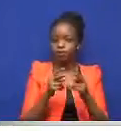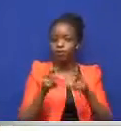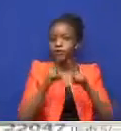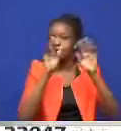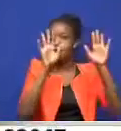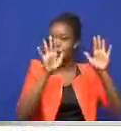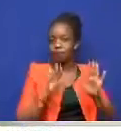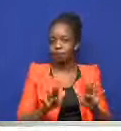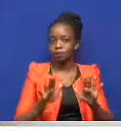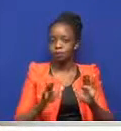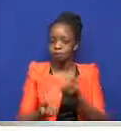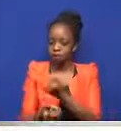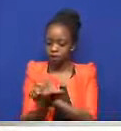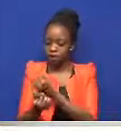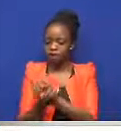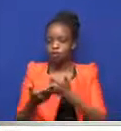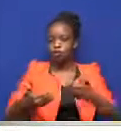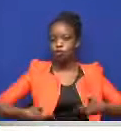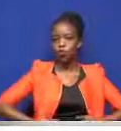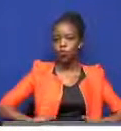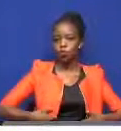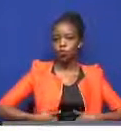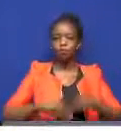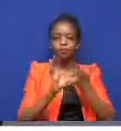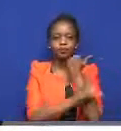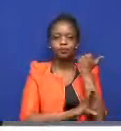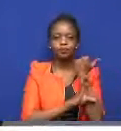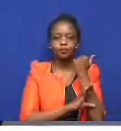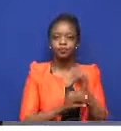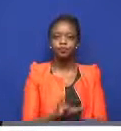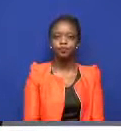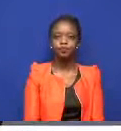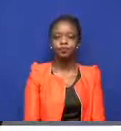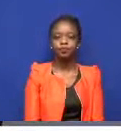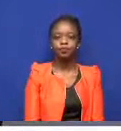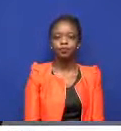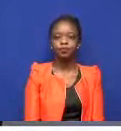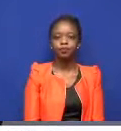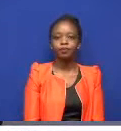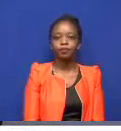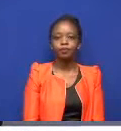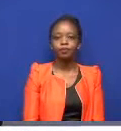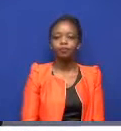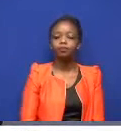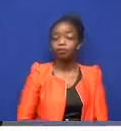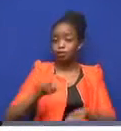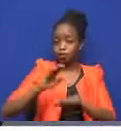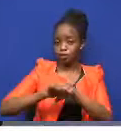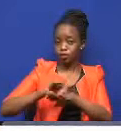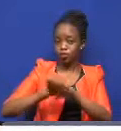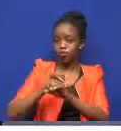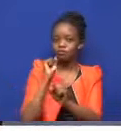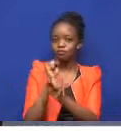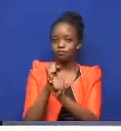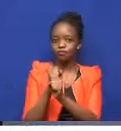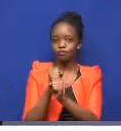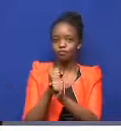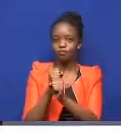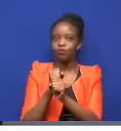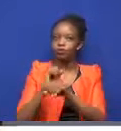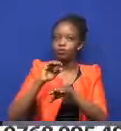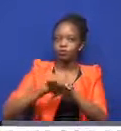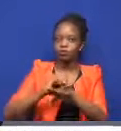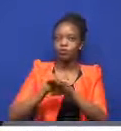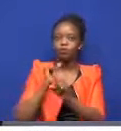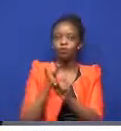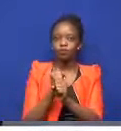a message to the young generation in the country. Entrepreneurship, it's a fun game. Yeah, it's a fun game.